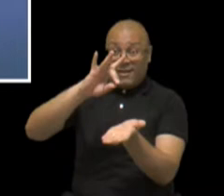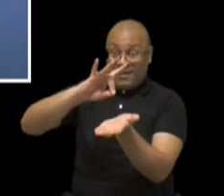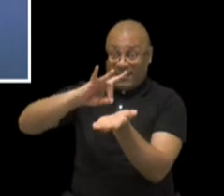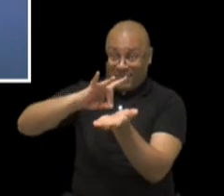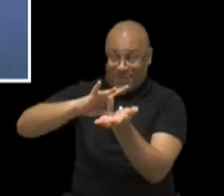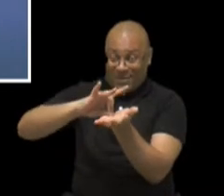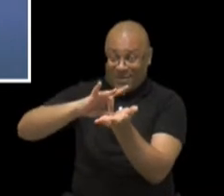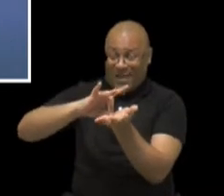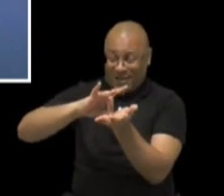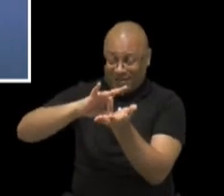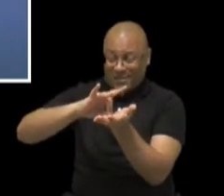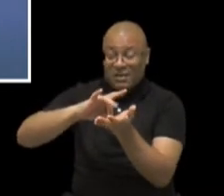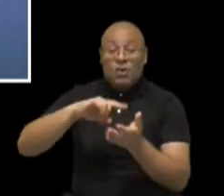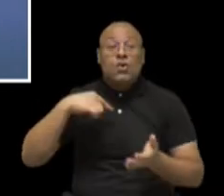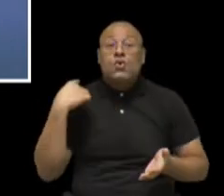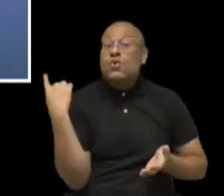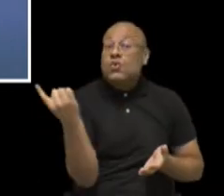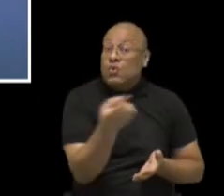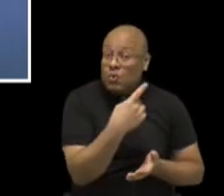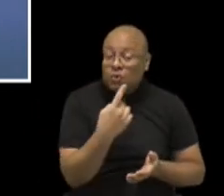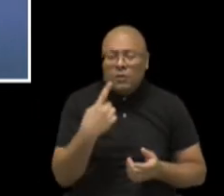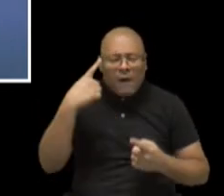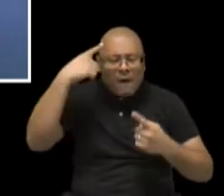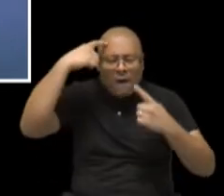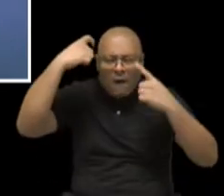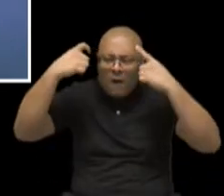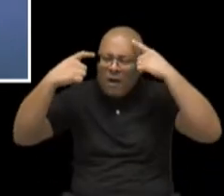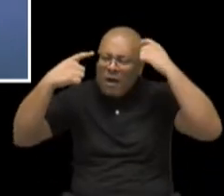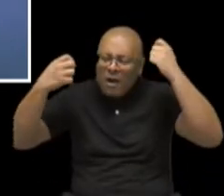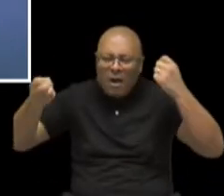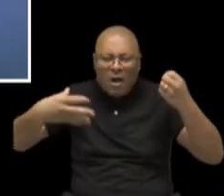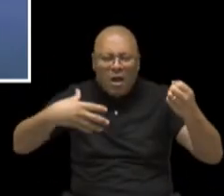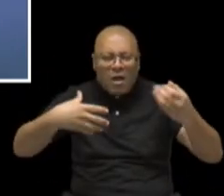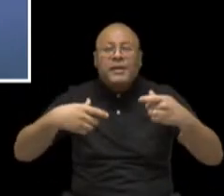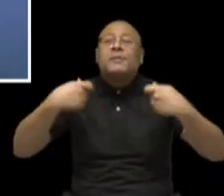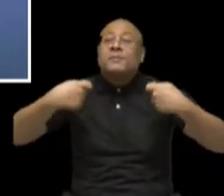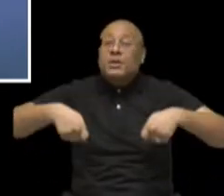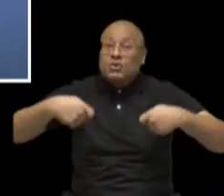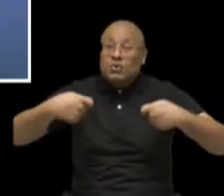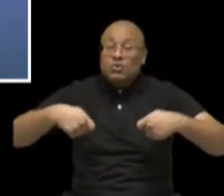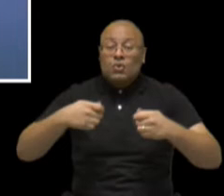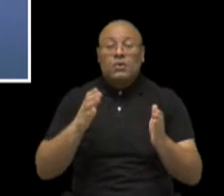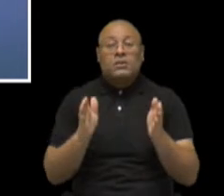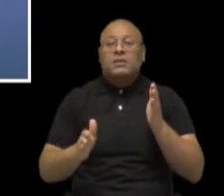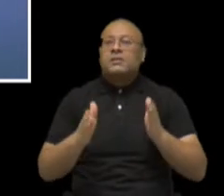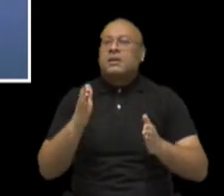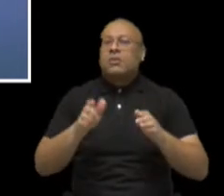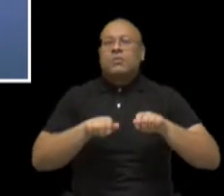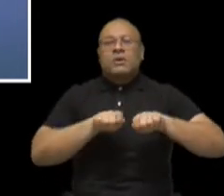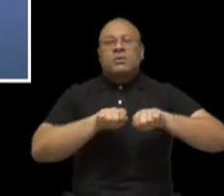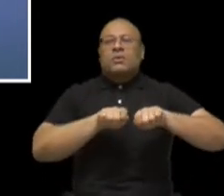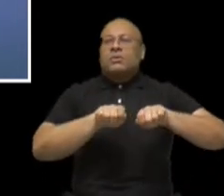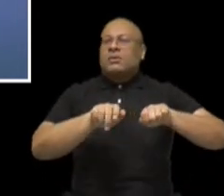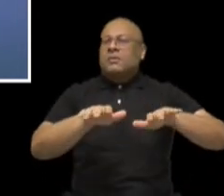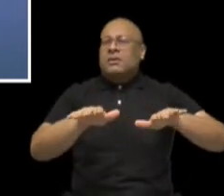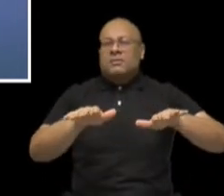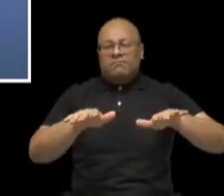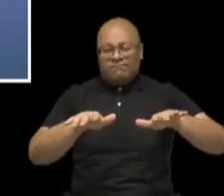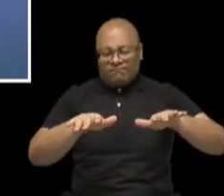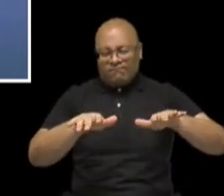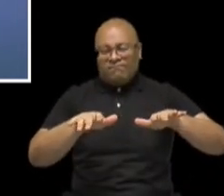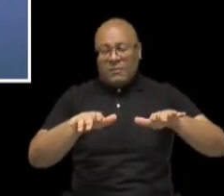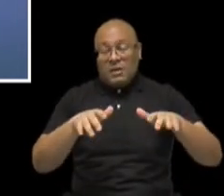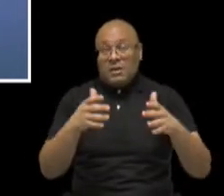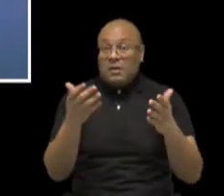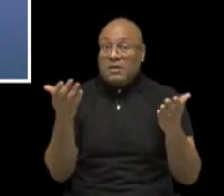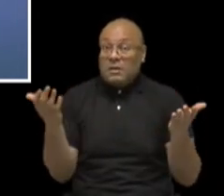acho que nunca fomos tão criativos e tivemos que ser tão criativos do que durante essa quarentena.